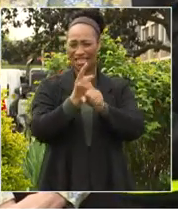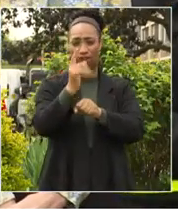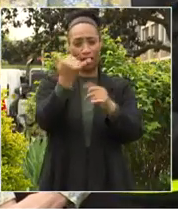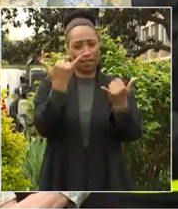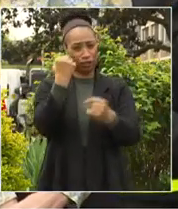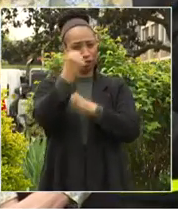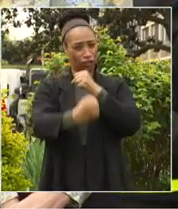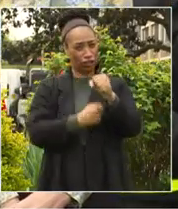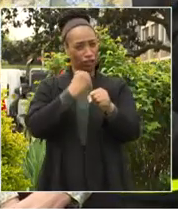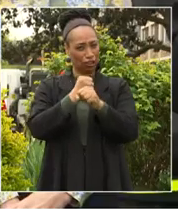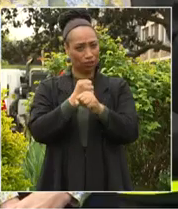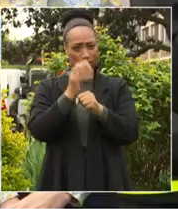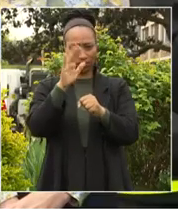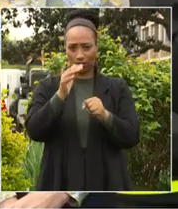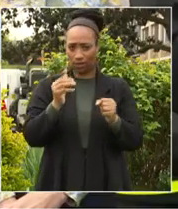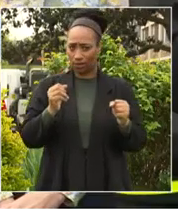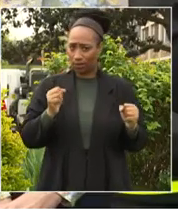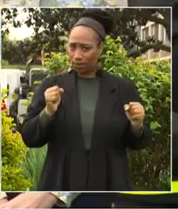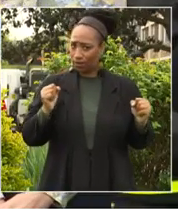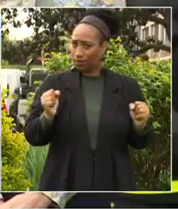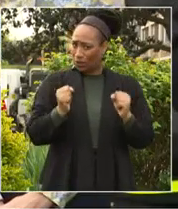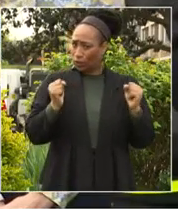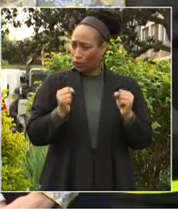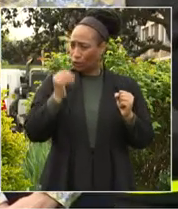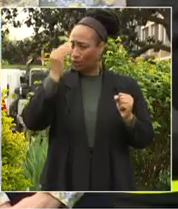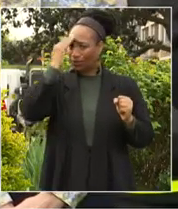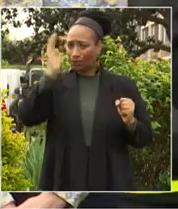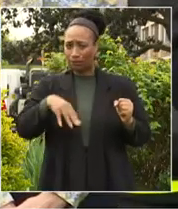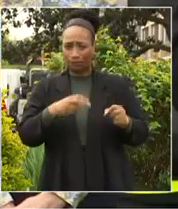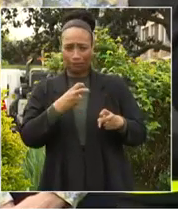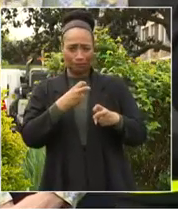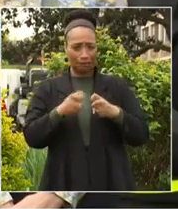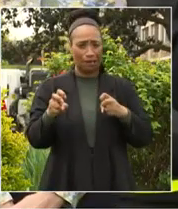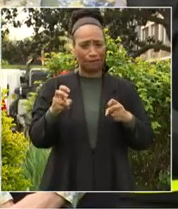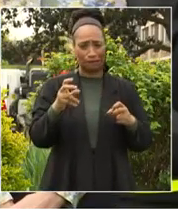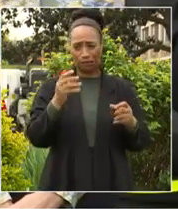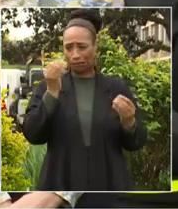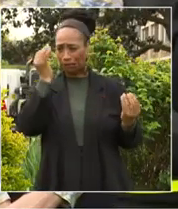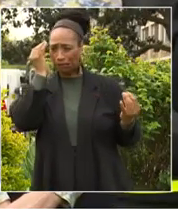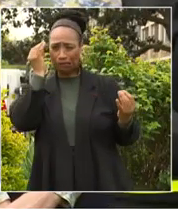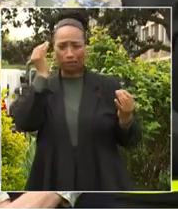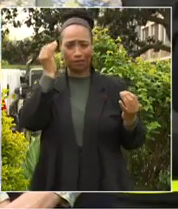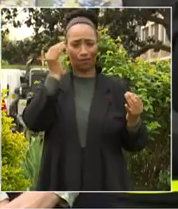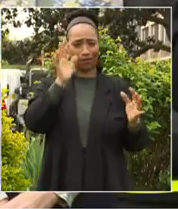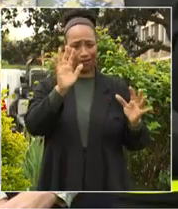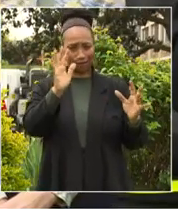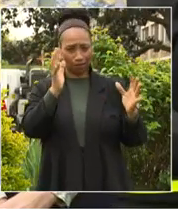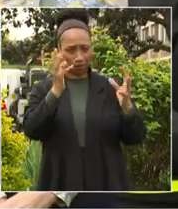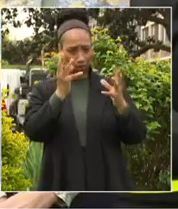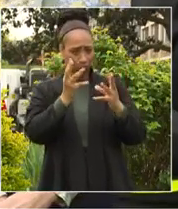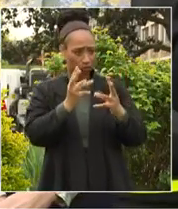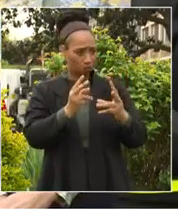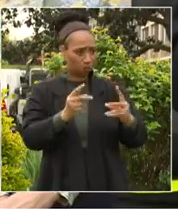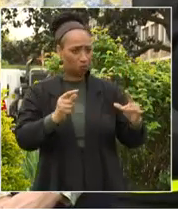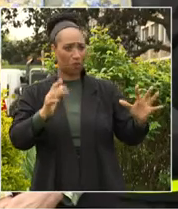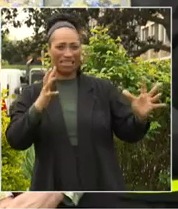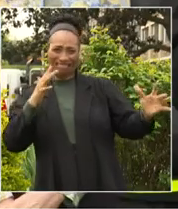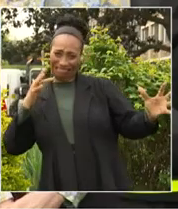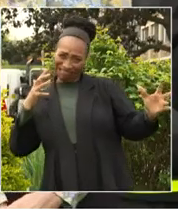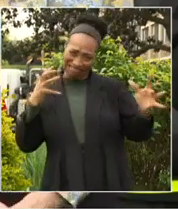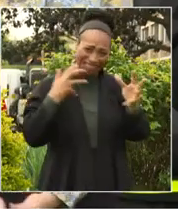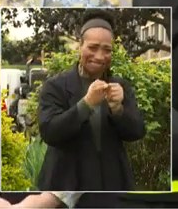to tackle. And with that said, I'm very proud to announce that we have a new member of our team